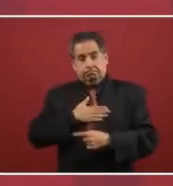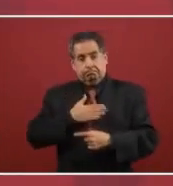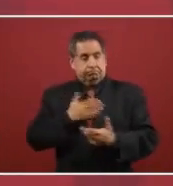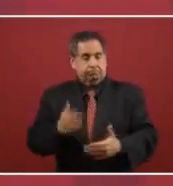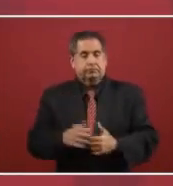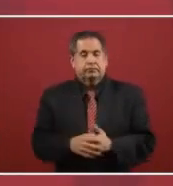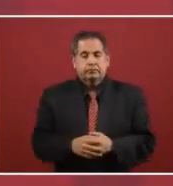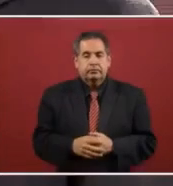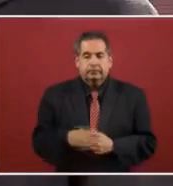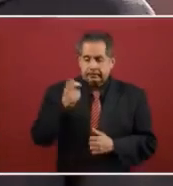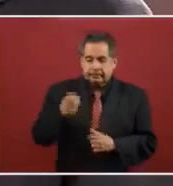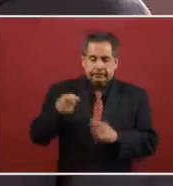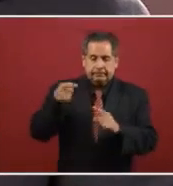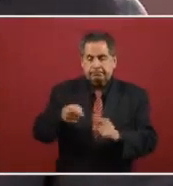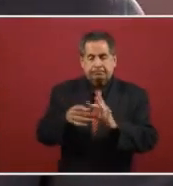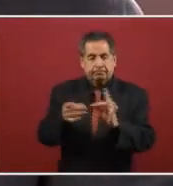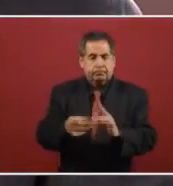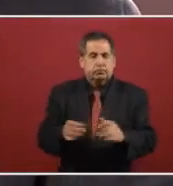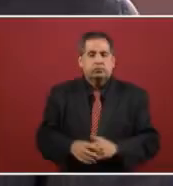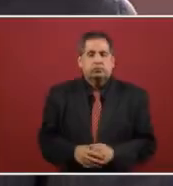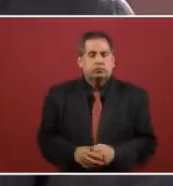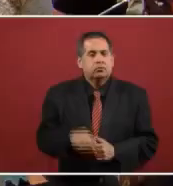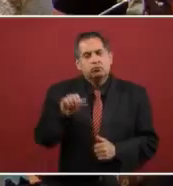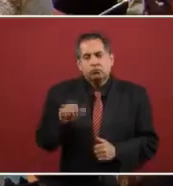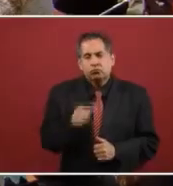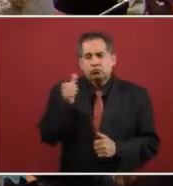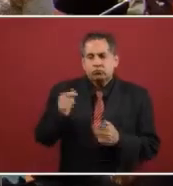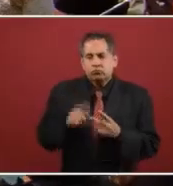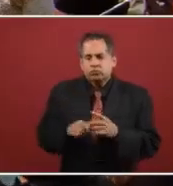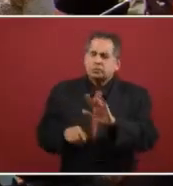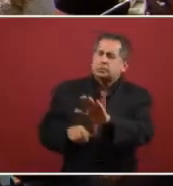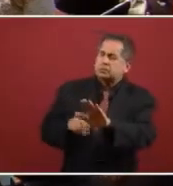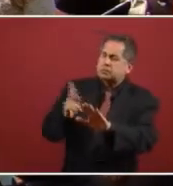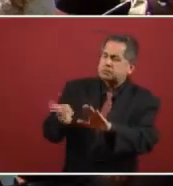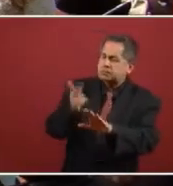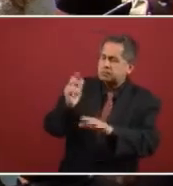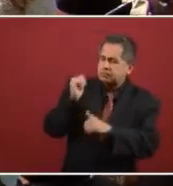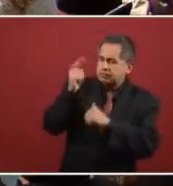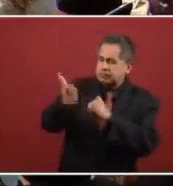people. So that's what we're working on.